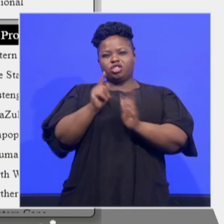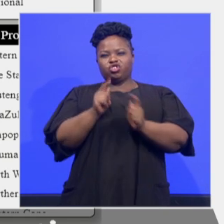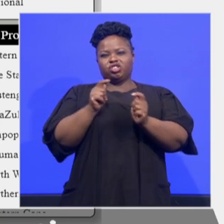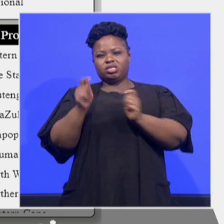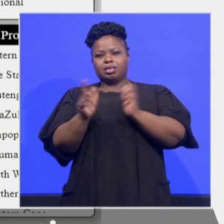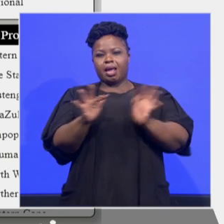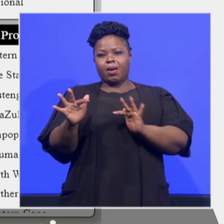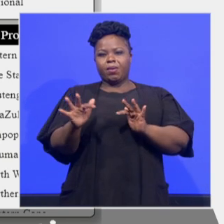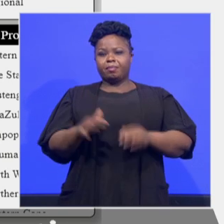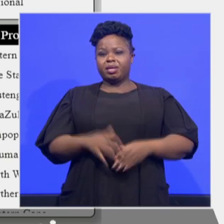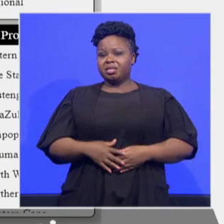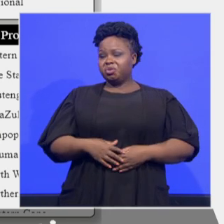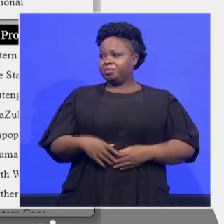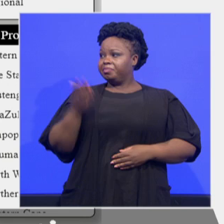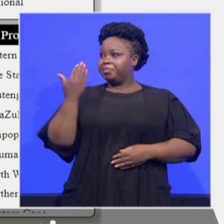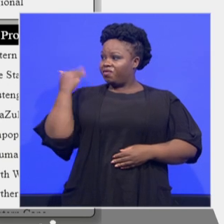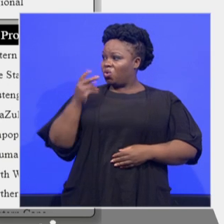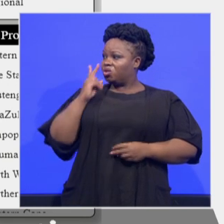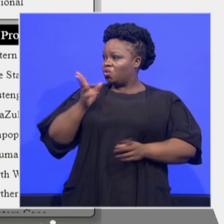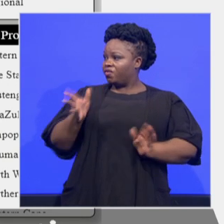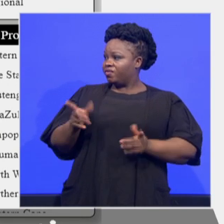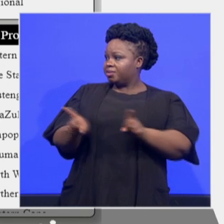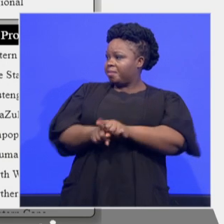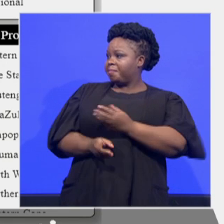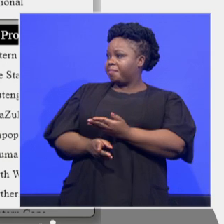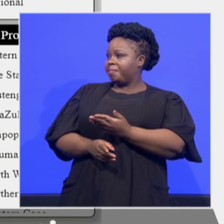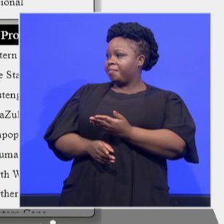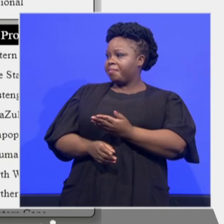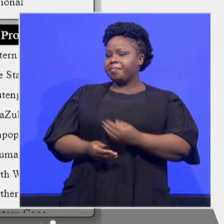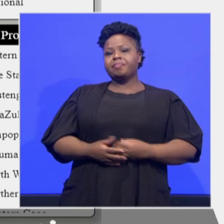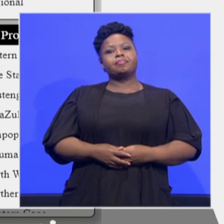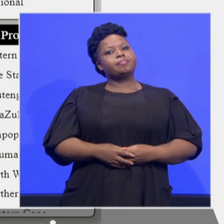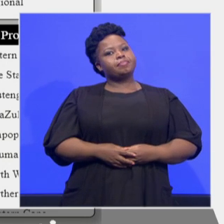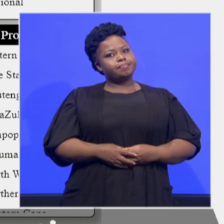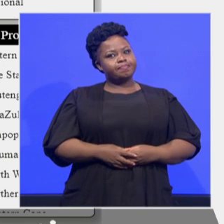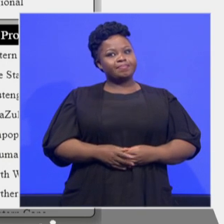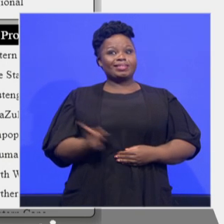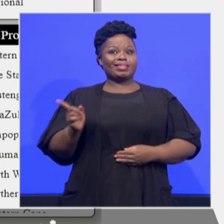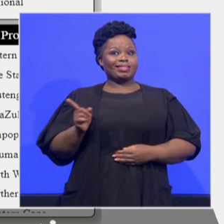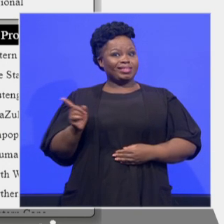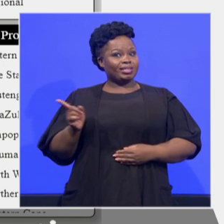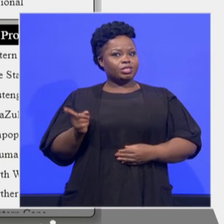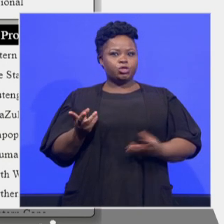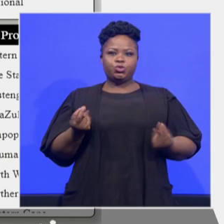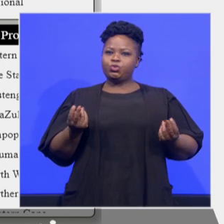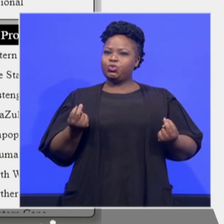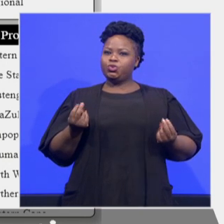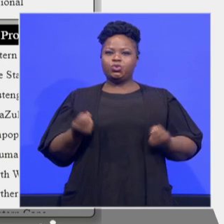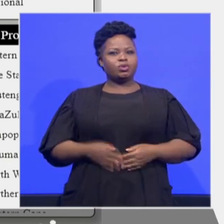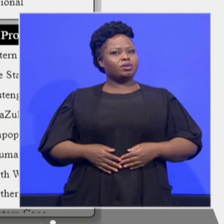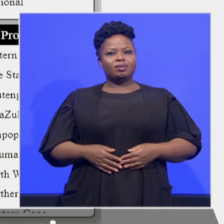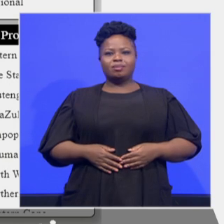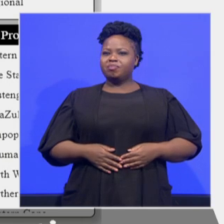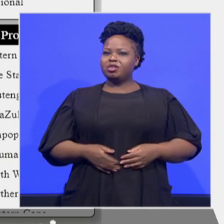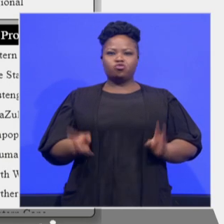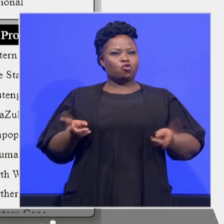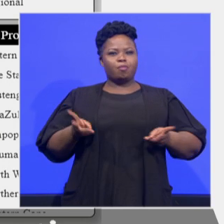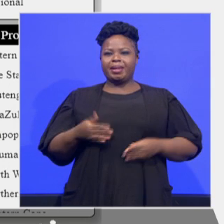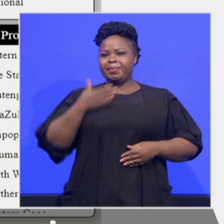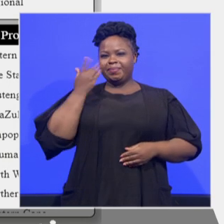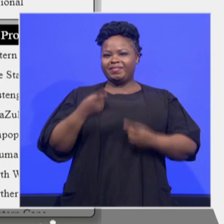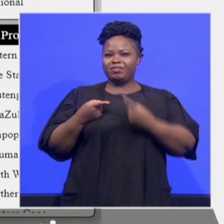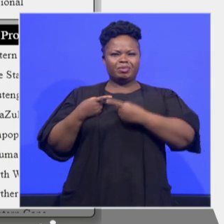Have you seen something like this before? I must say this is quite unusual in terms